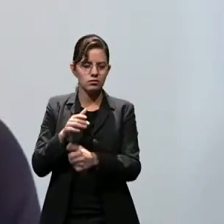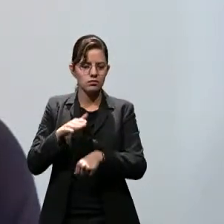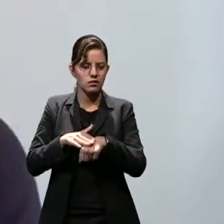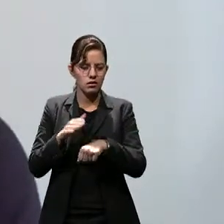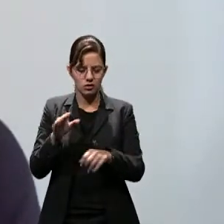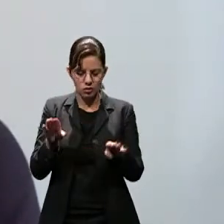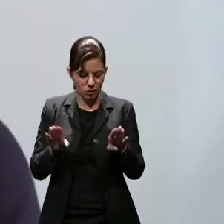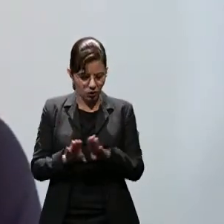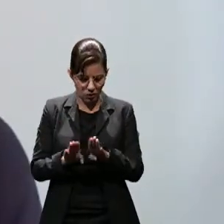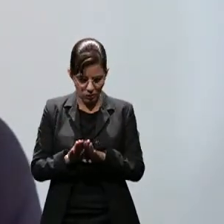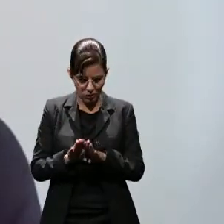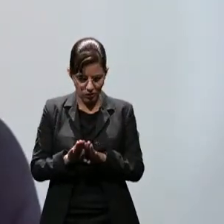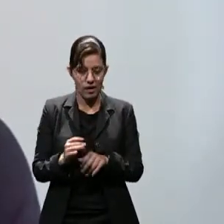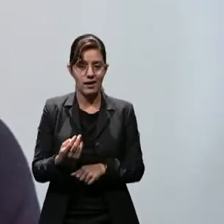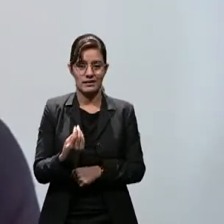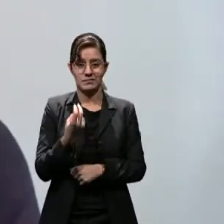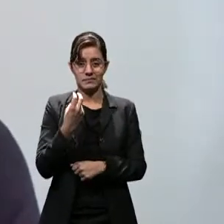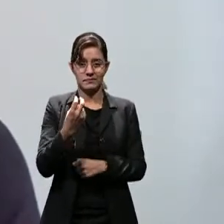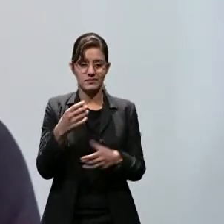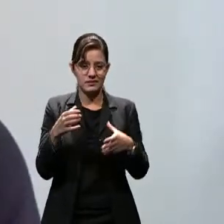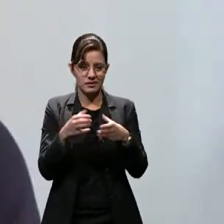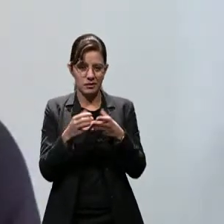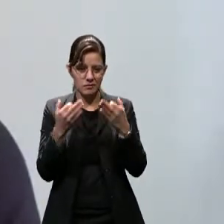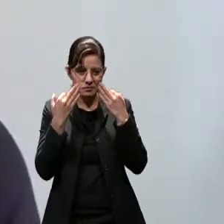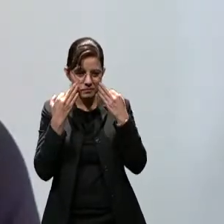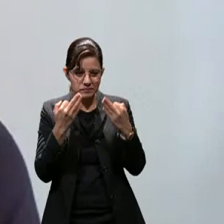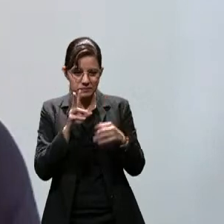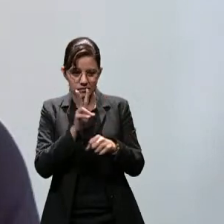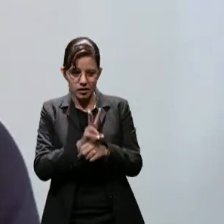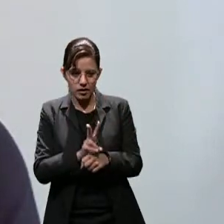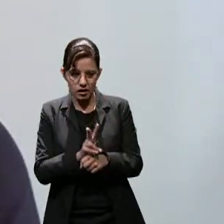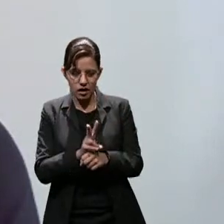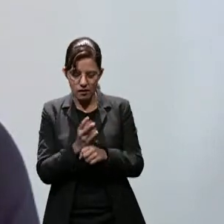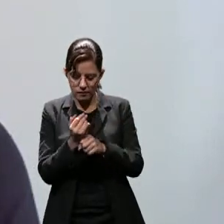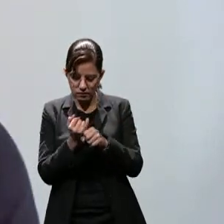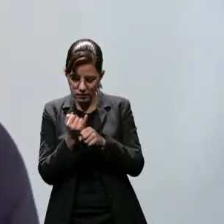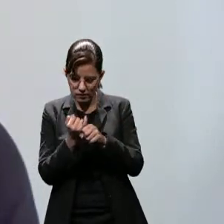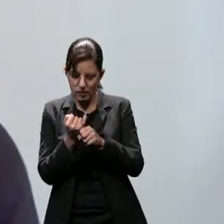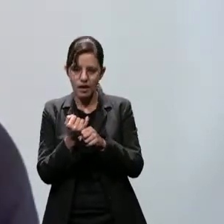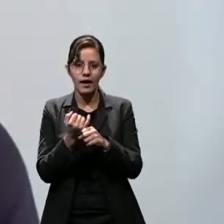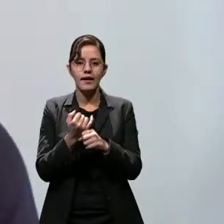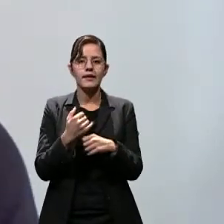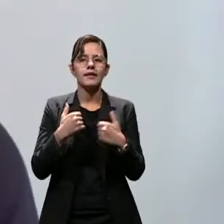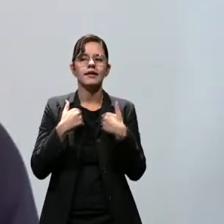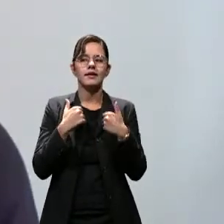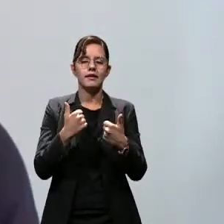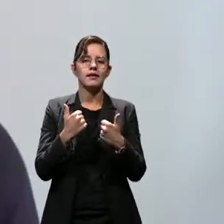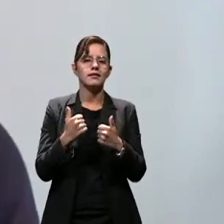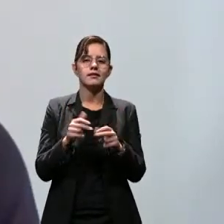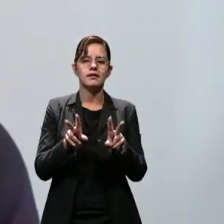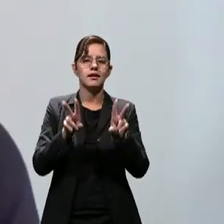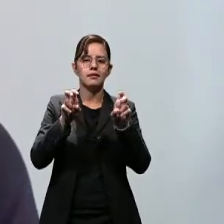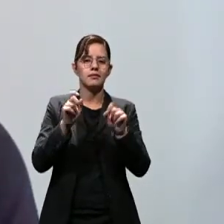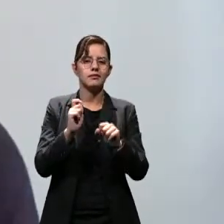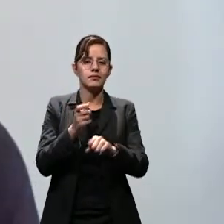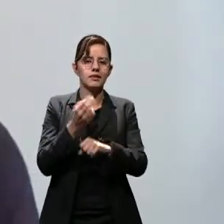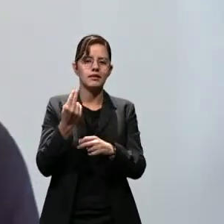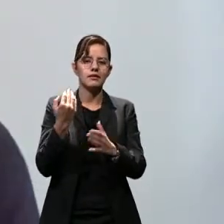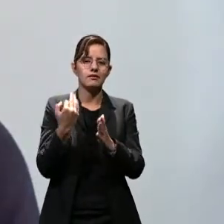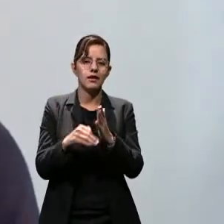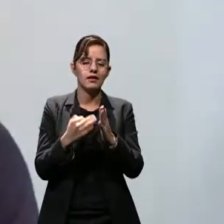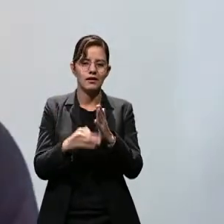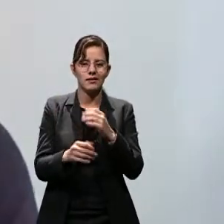in the observations made, they also highlight topics that have to do with the strengthening